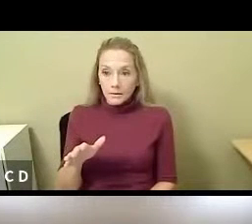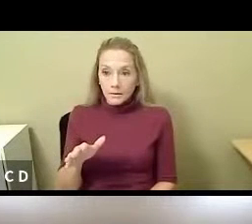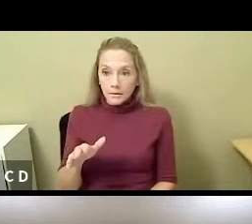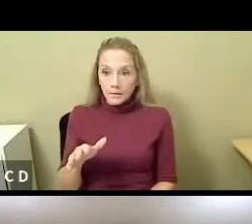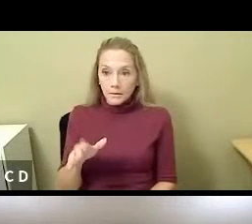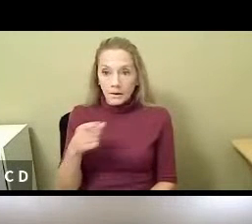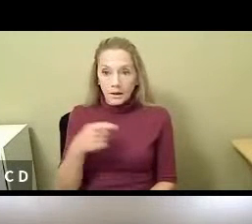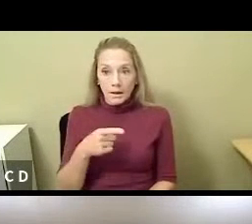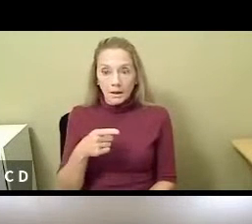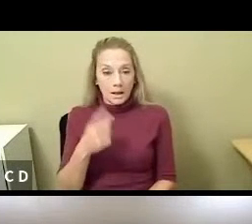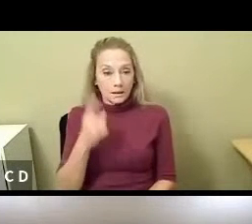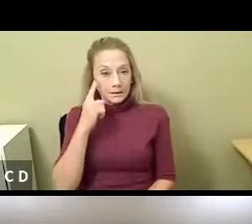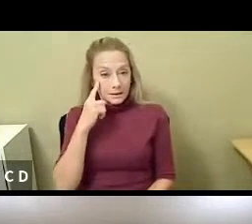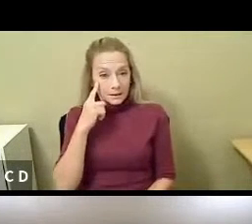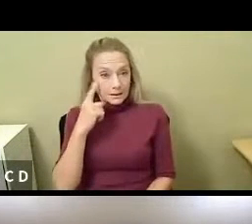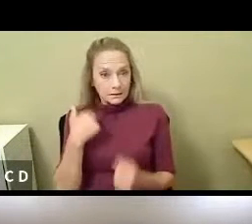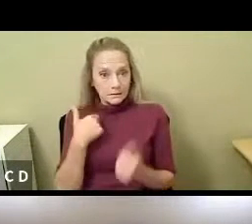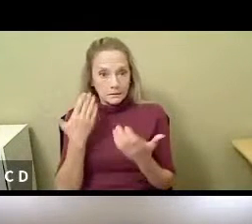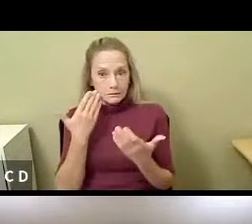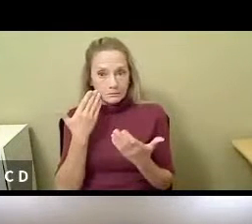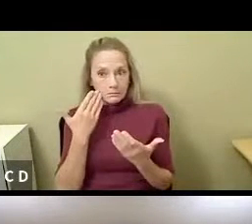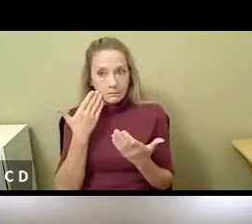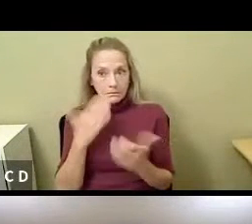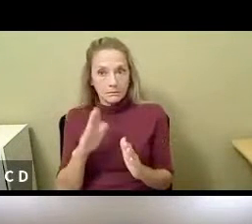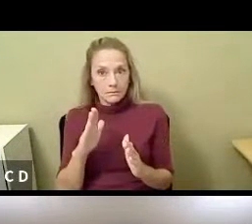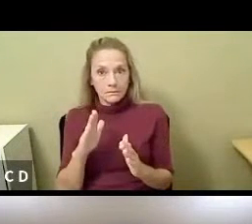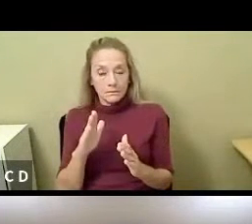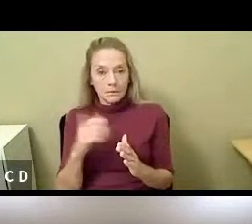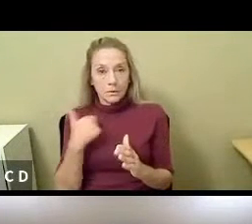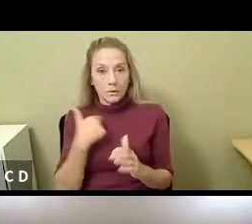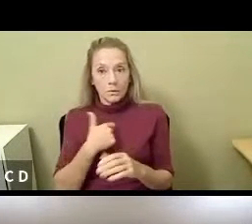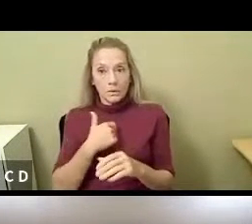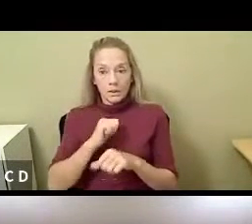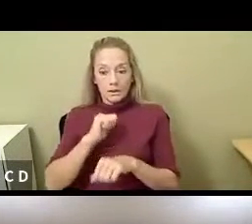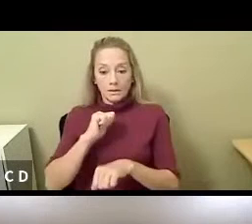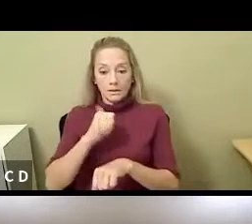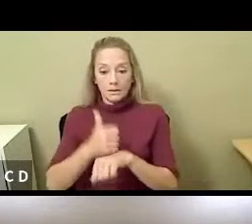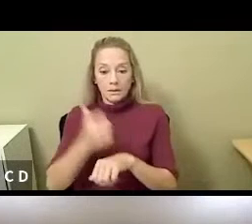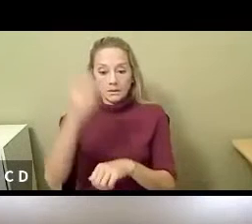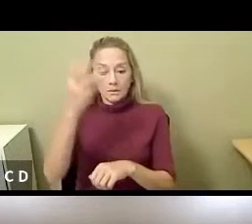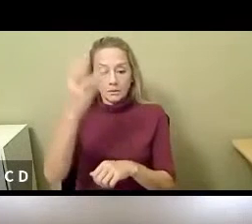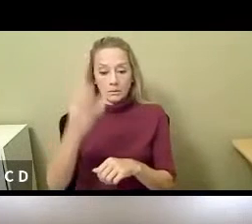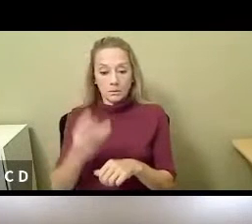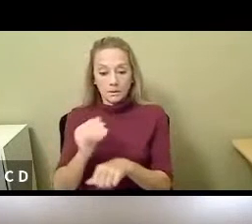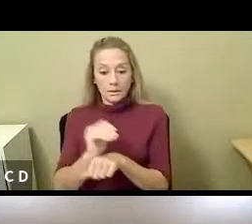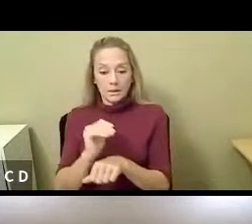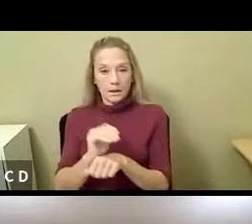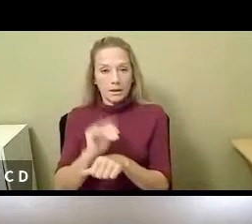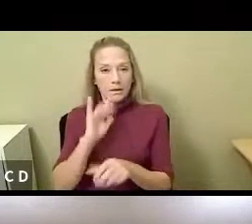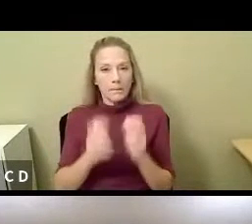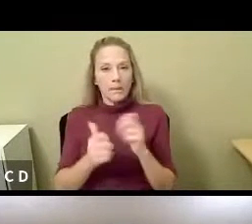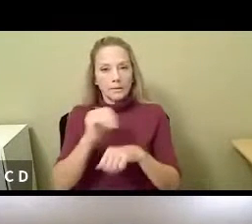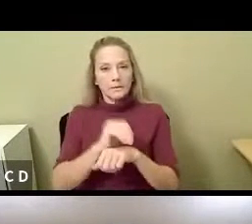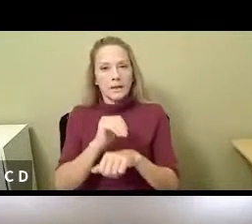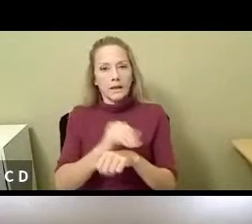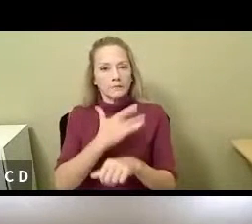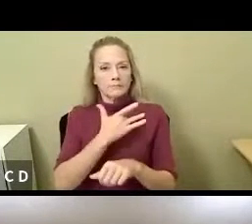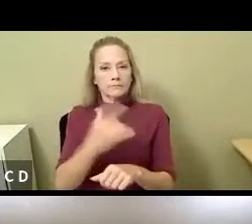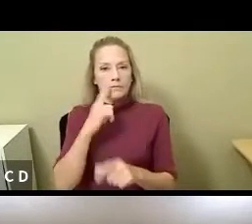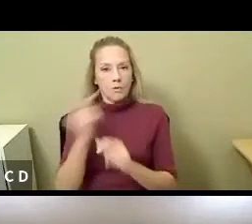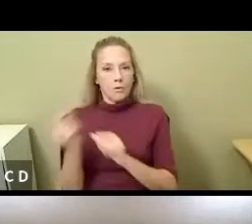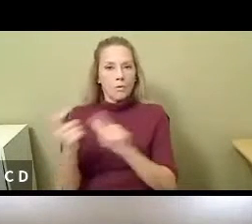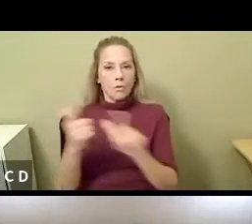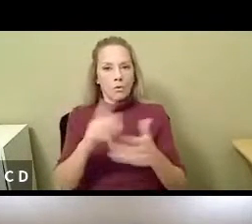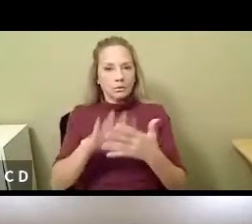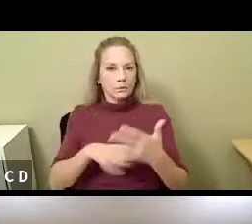potentially, I would imagine, but I don't know if, I think that when we set these as Wednesday nights, this was the best night for everyone's schedules for